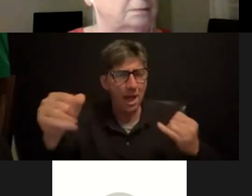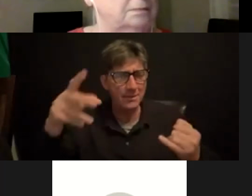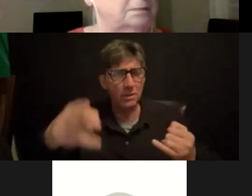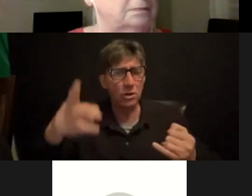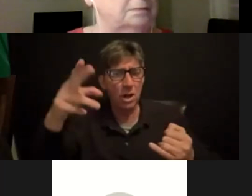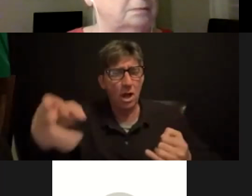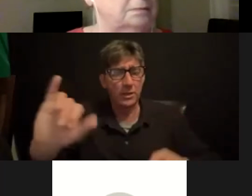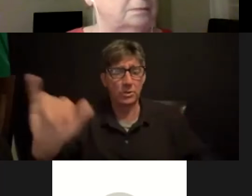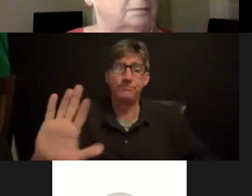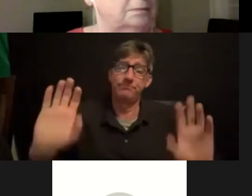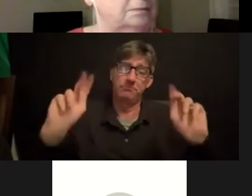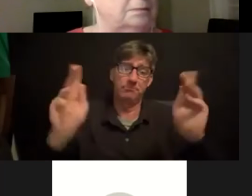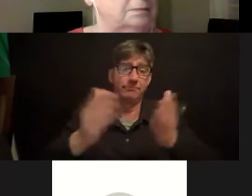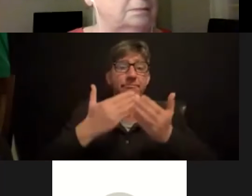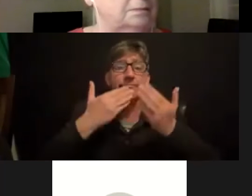yeah, thank you.